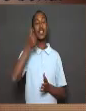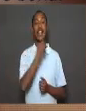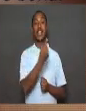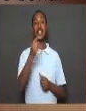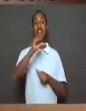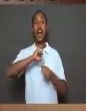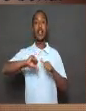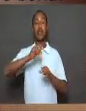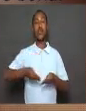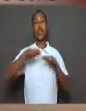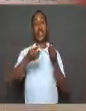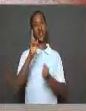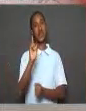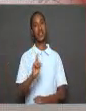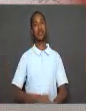atom donating one.